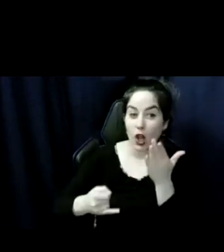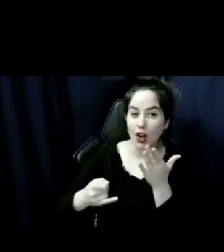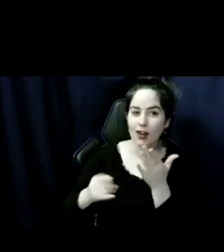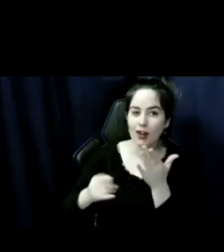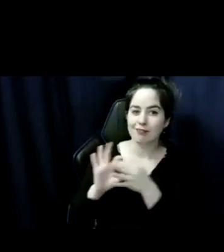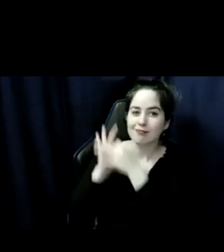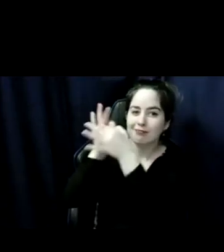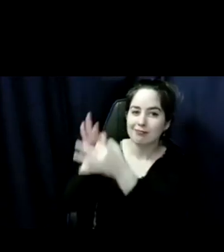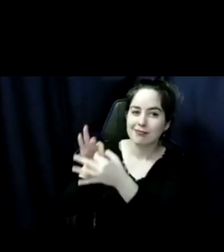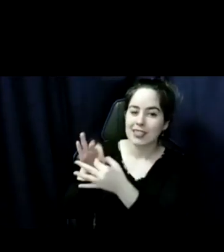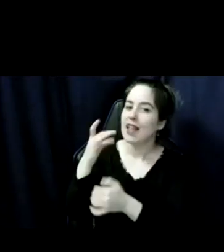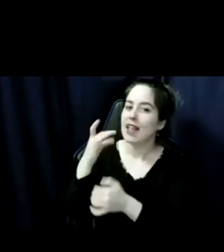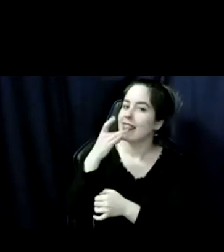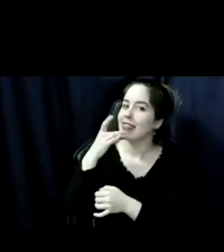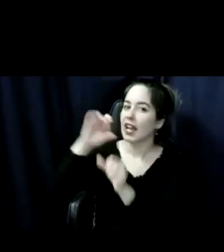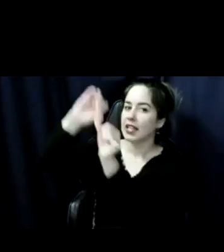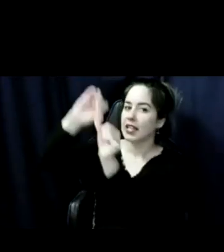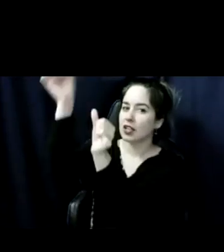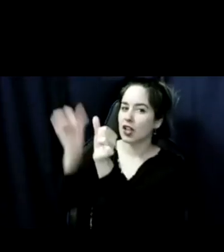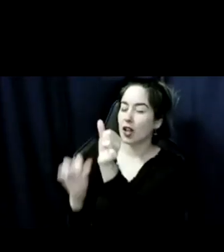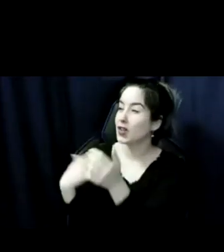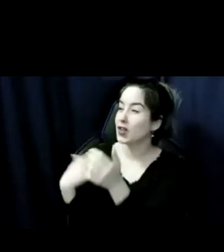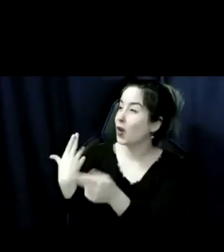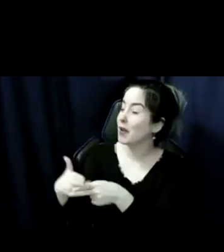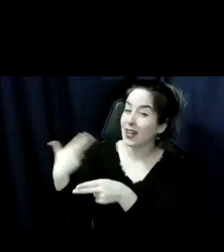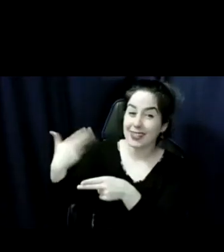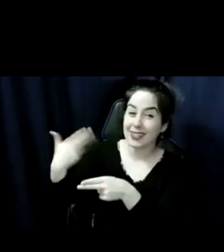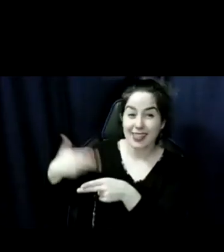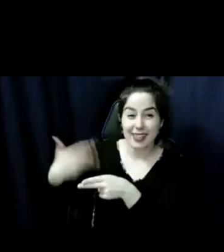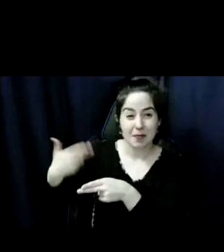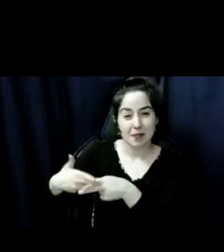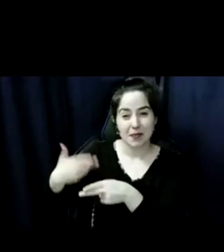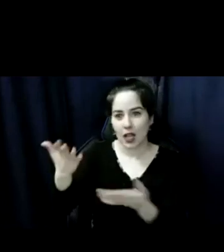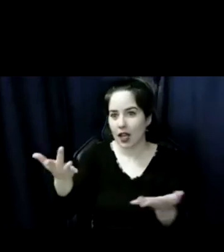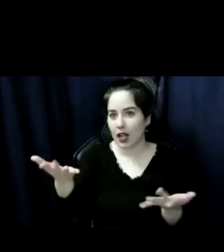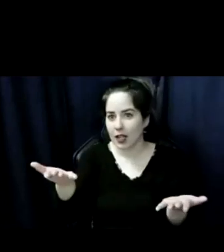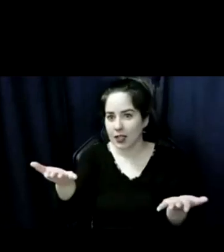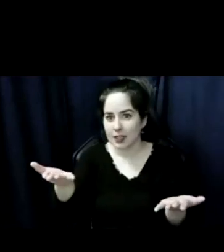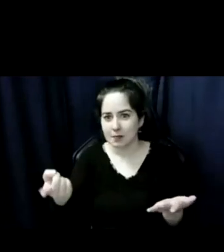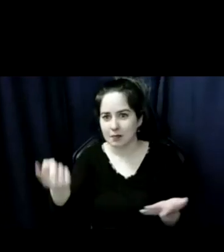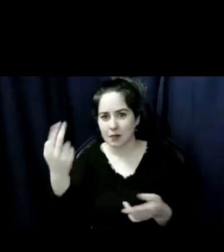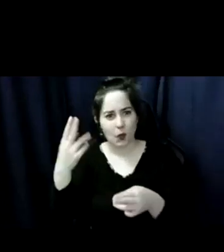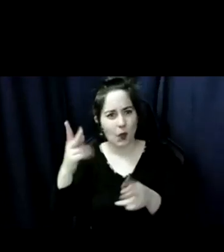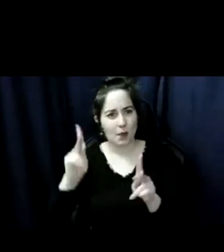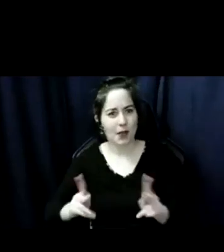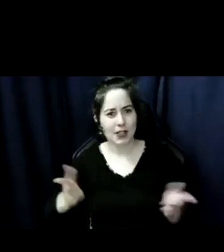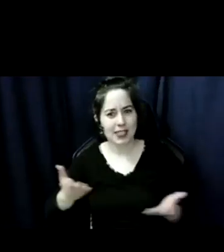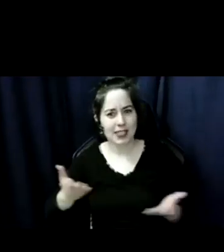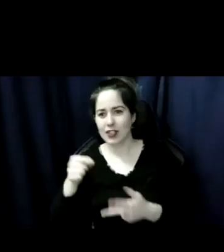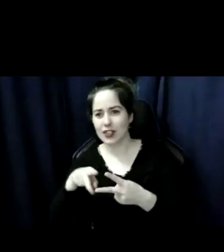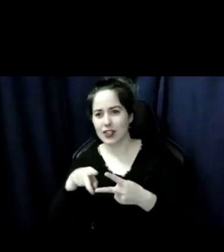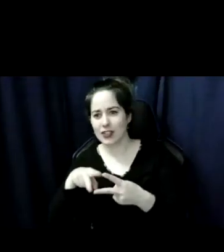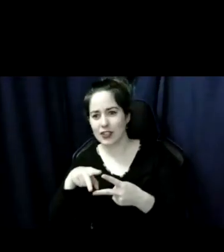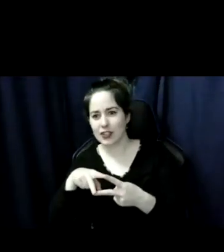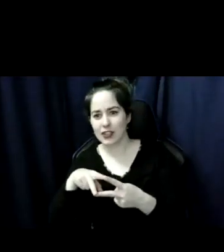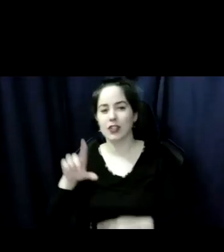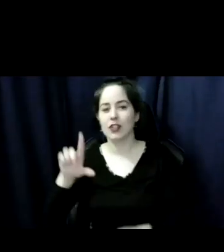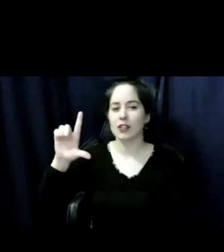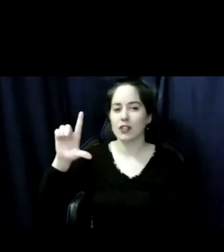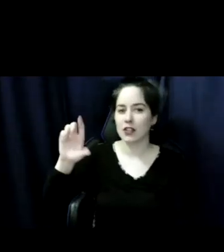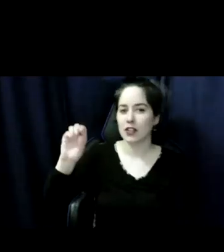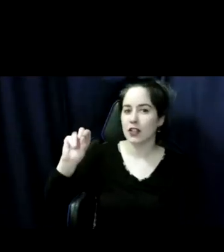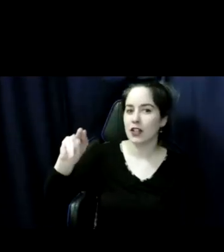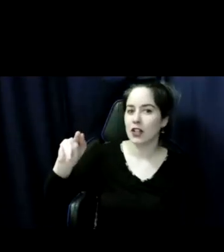sculpture. Oh, I can't believe I'm forgetting the name of it. Hasanika, you know, and Alexandra, you know. Long Exposure Festival.